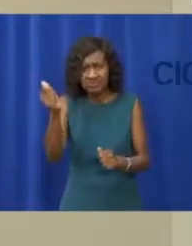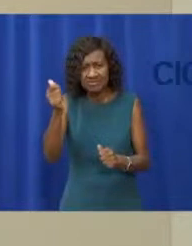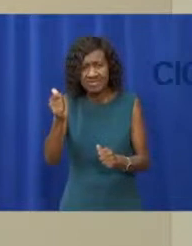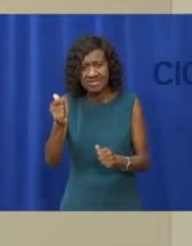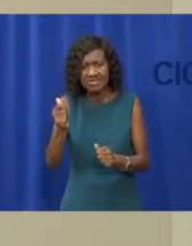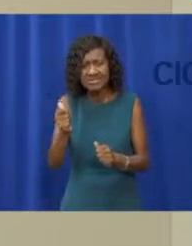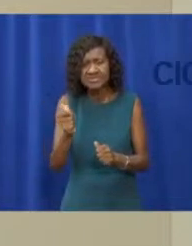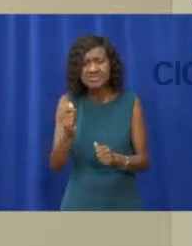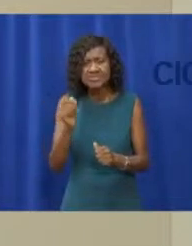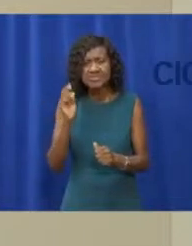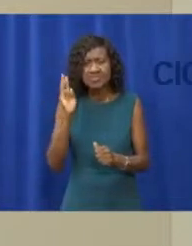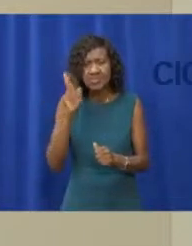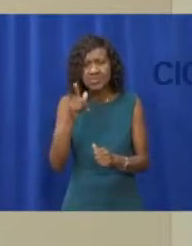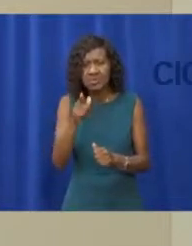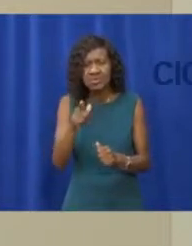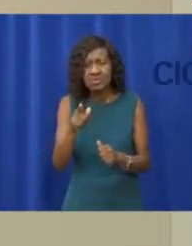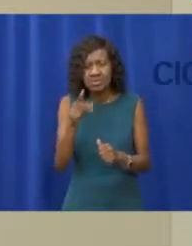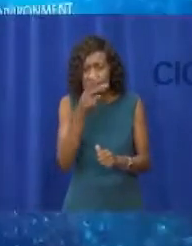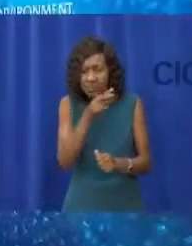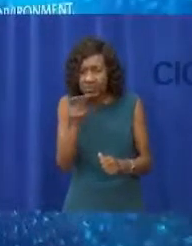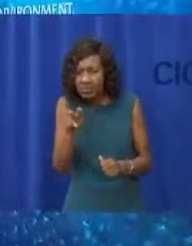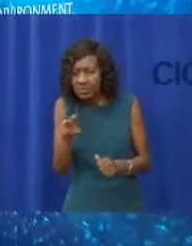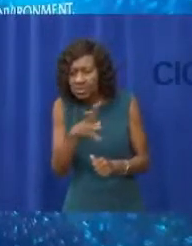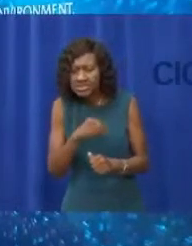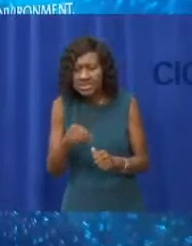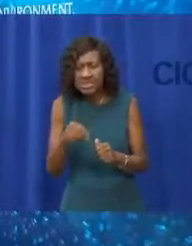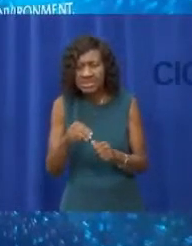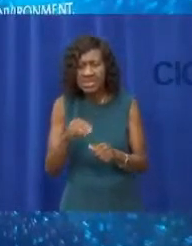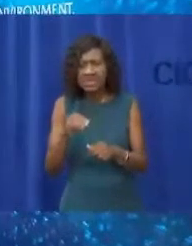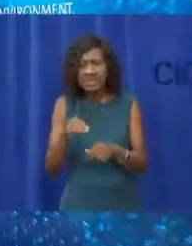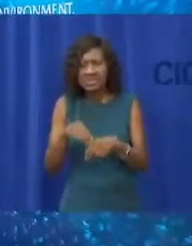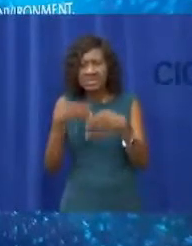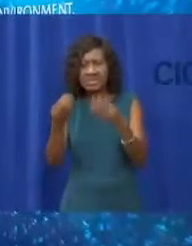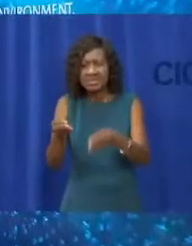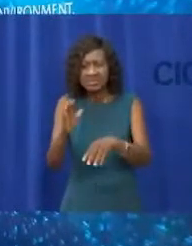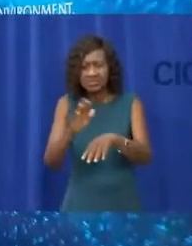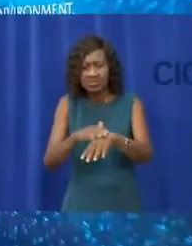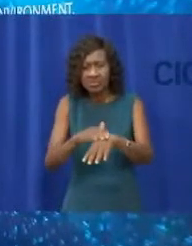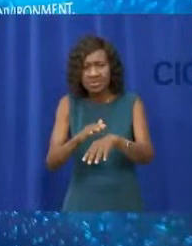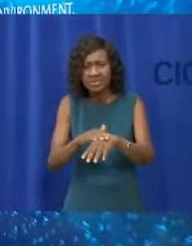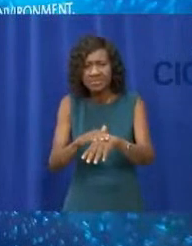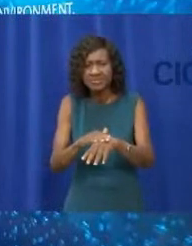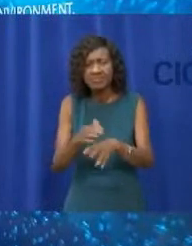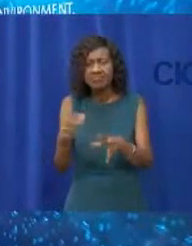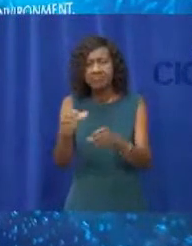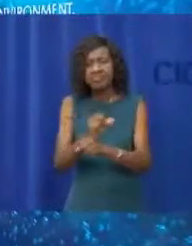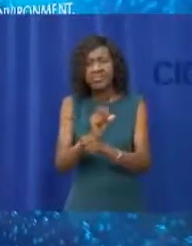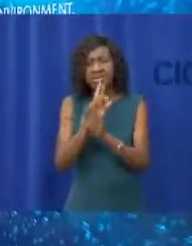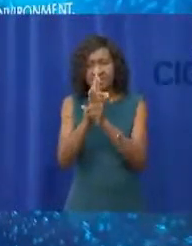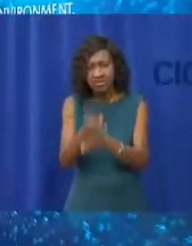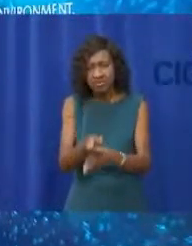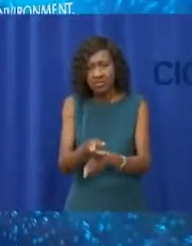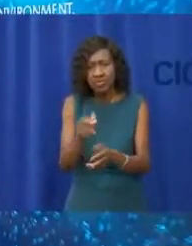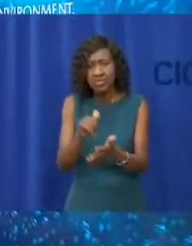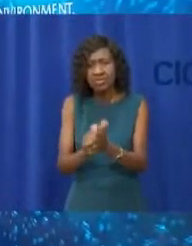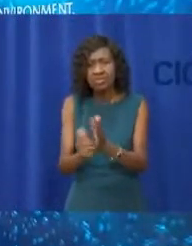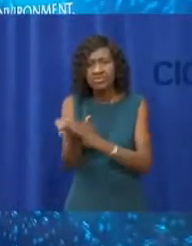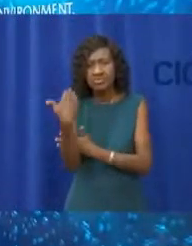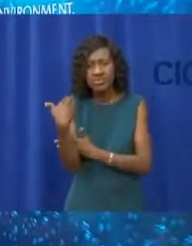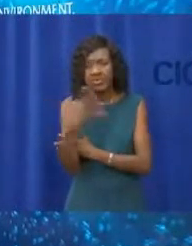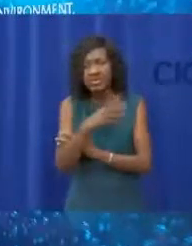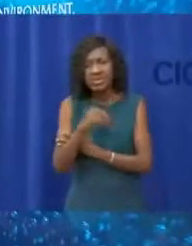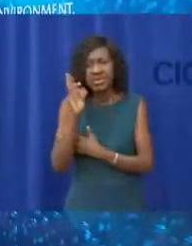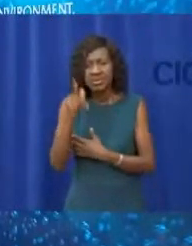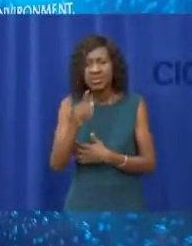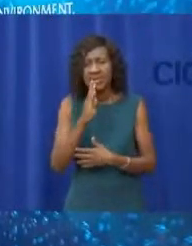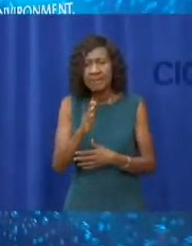monitor those and give some warnings if possible? Yes, indeed. And I did receive one report this morning, and we did put a traffic unit in place. We will be speaking